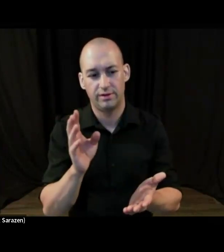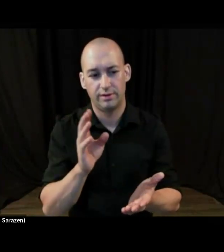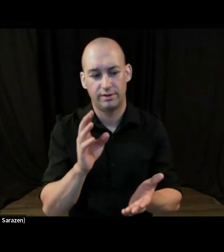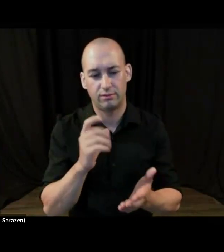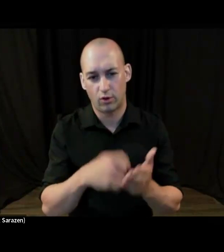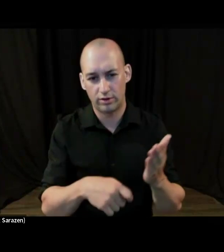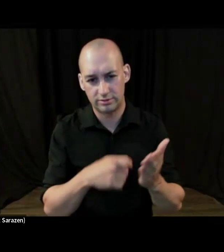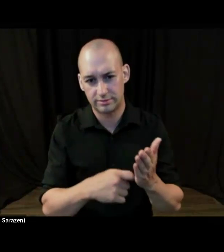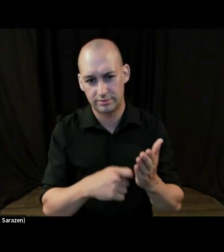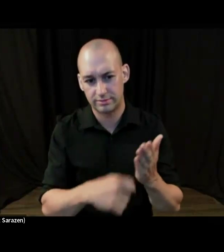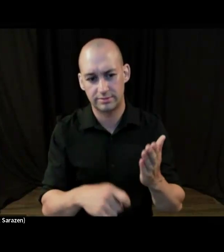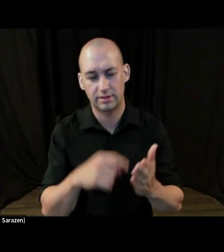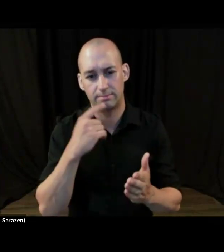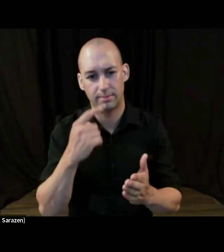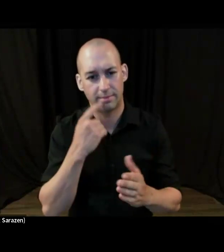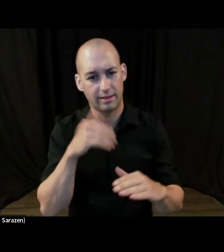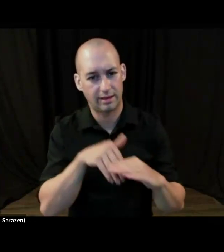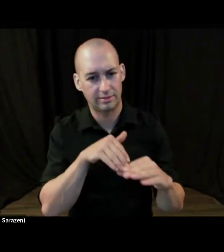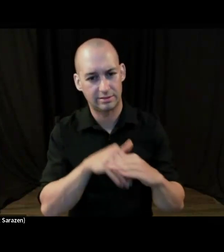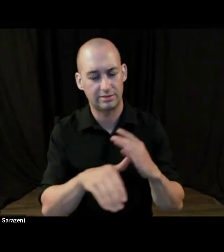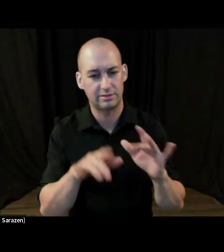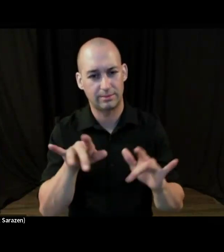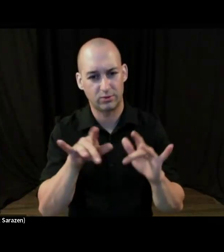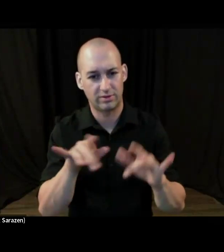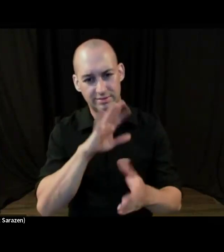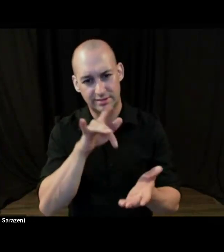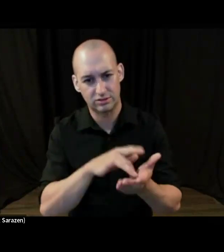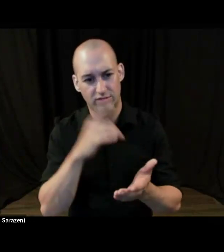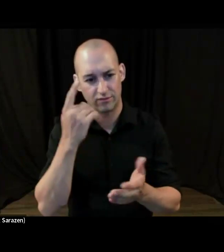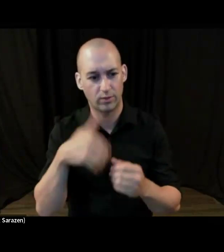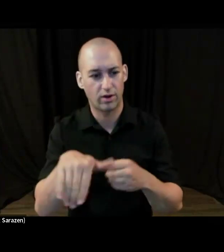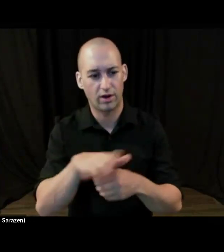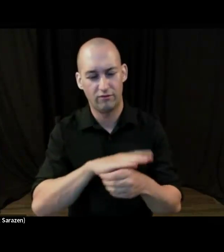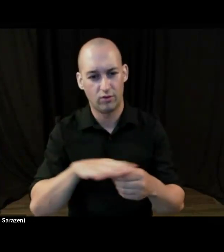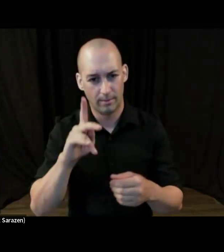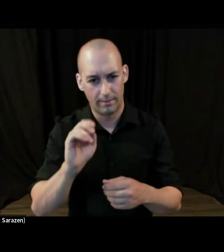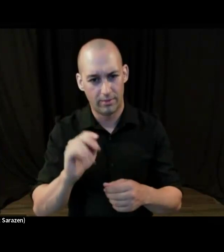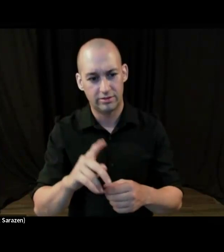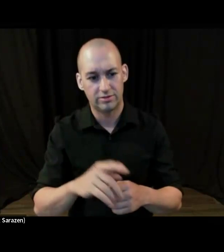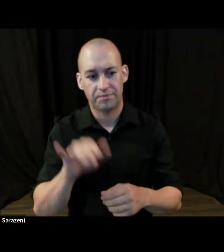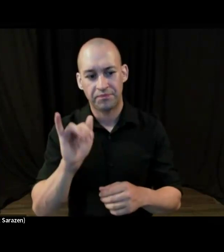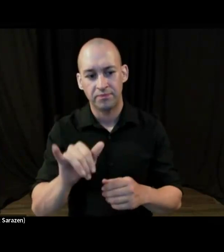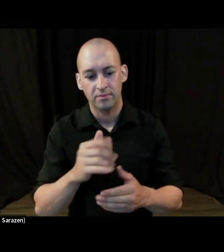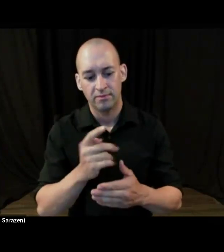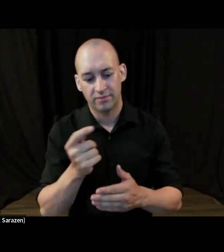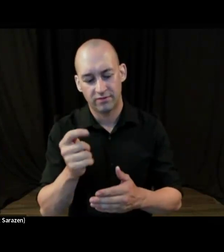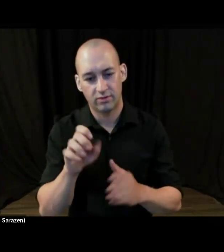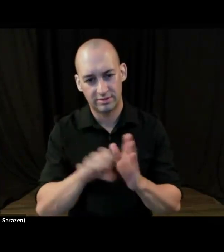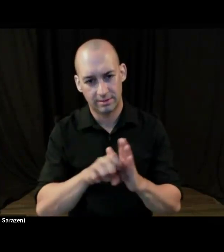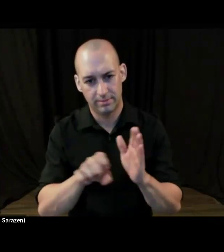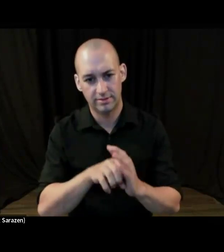costs, and public access and computing centers for covered population. So those are just examples of the kinds